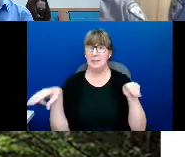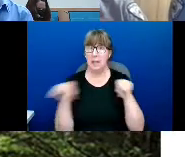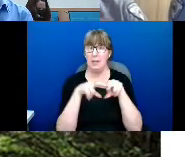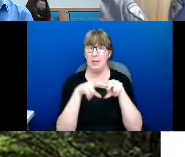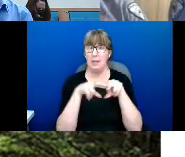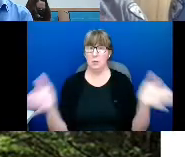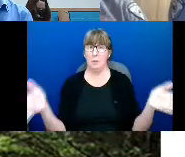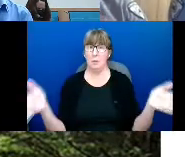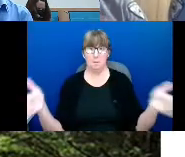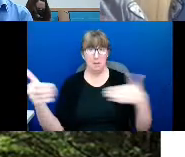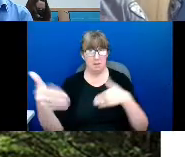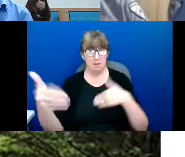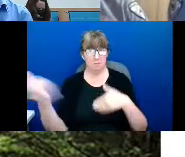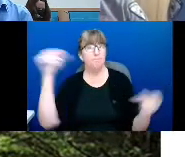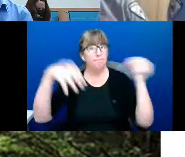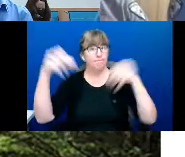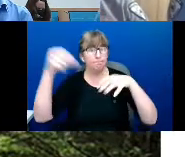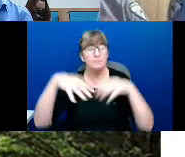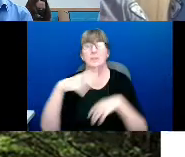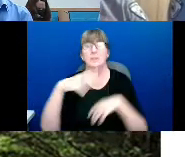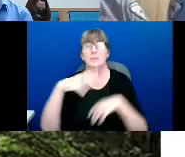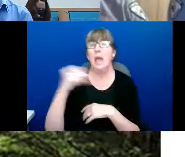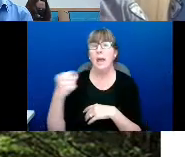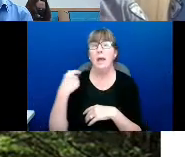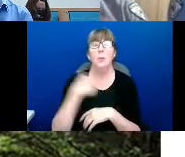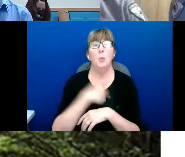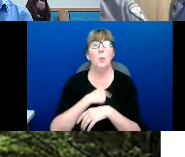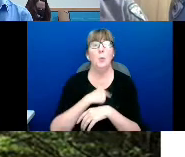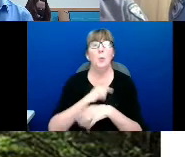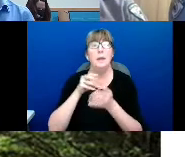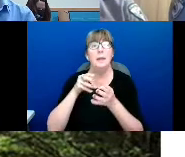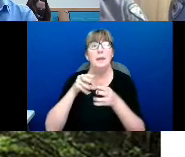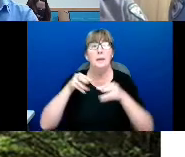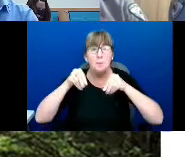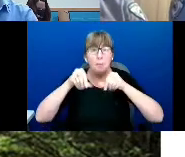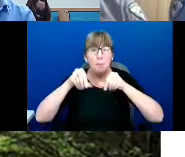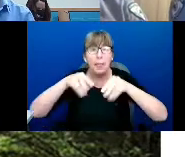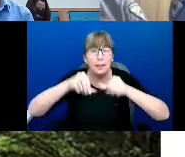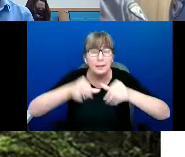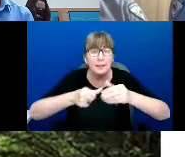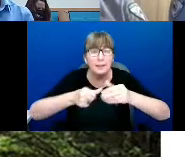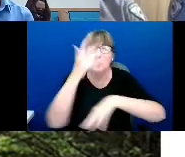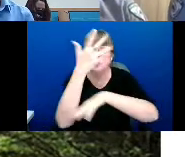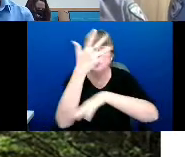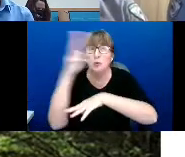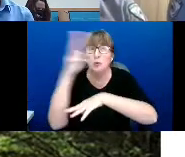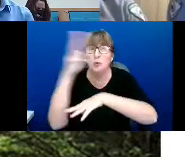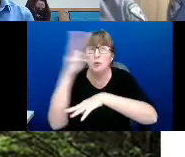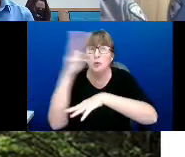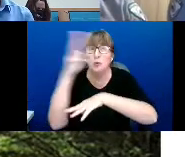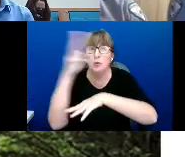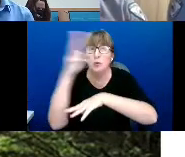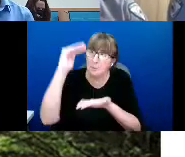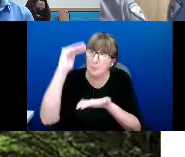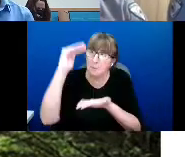we planted trees in the mountains on some of the trails. And my hopes is someday,